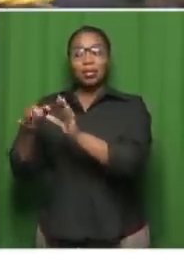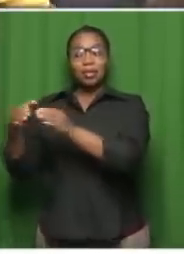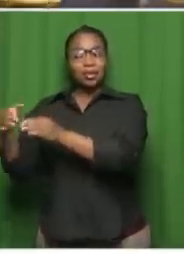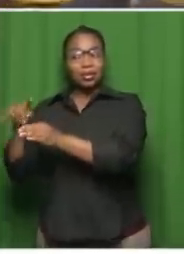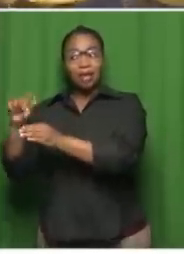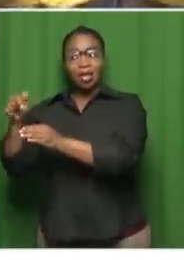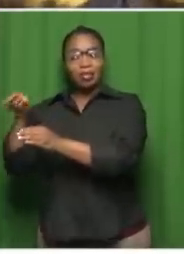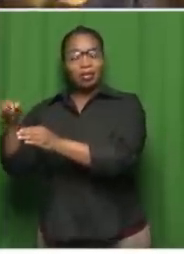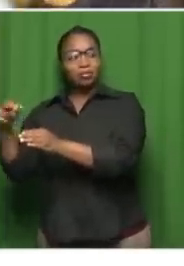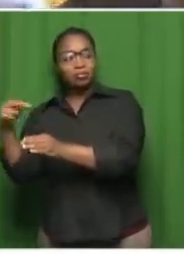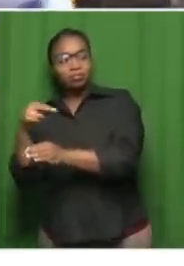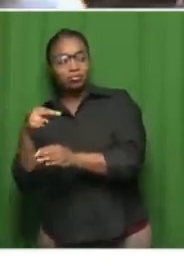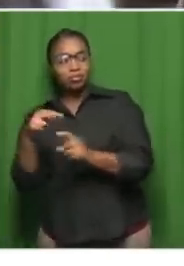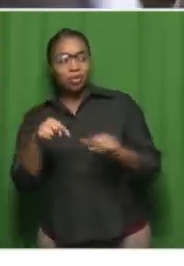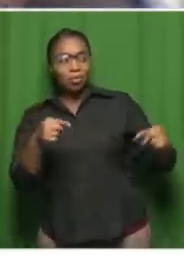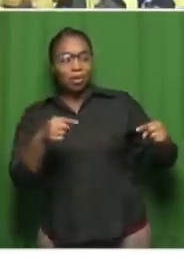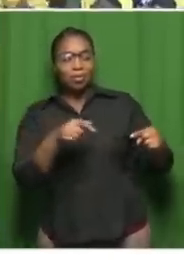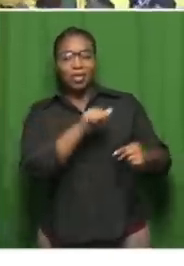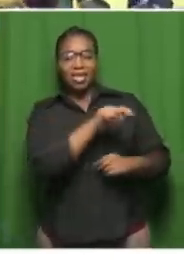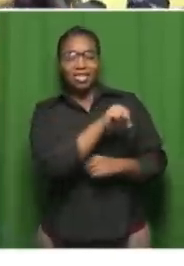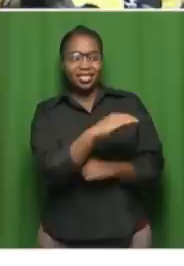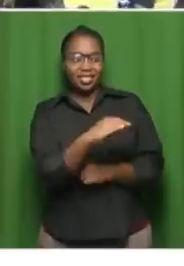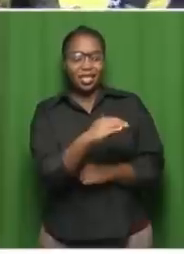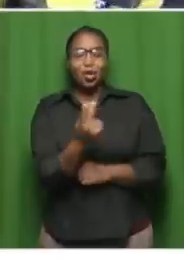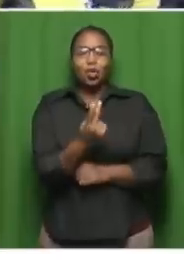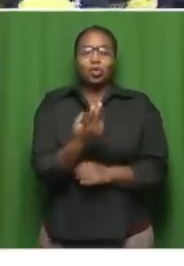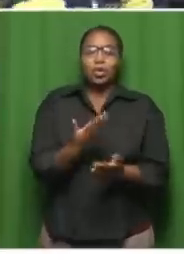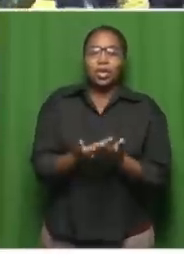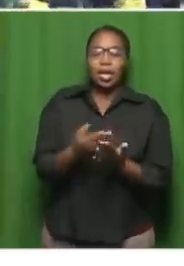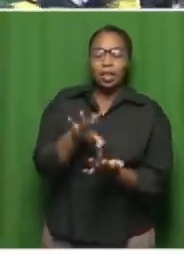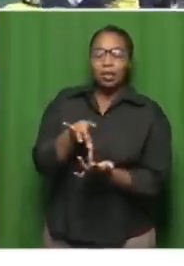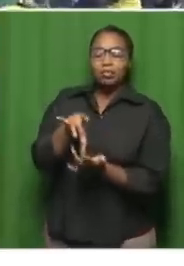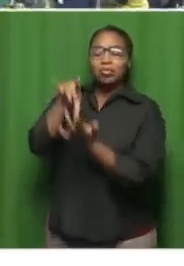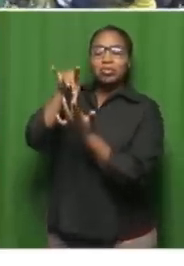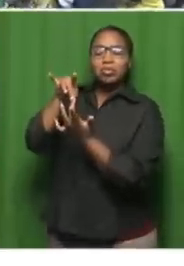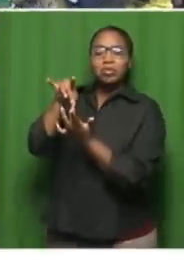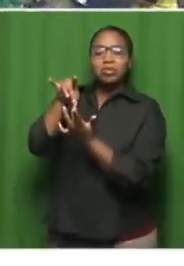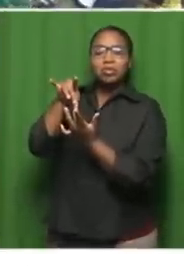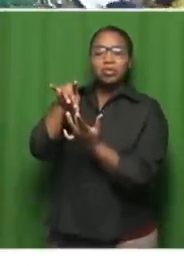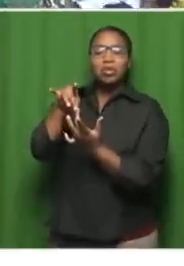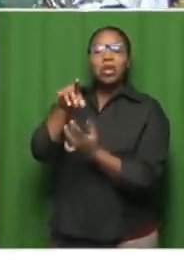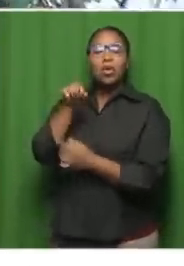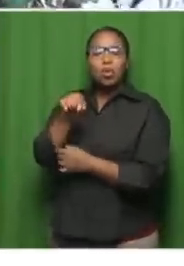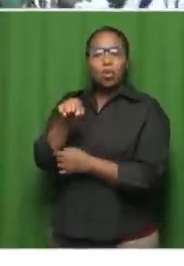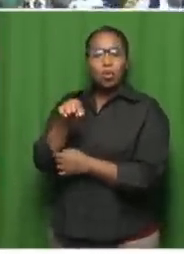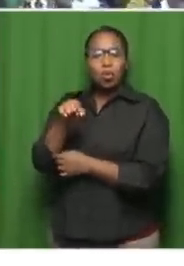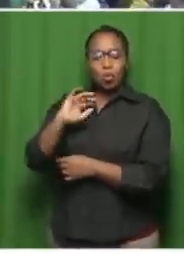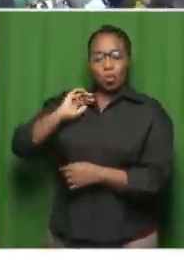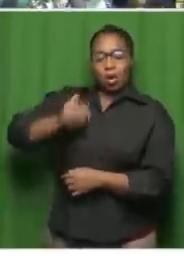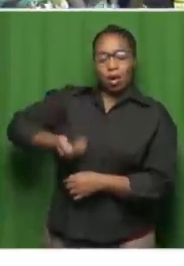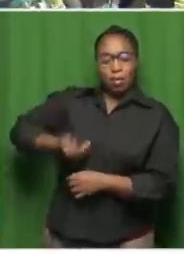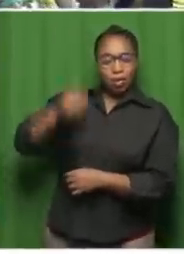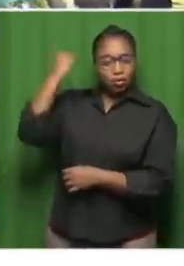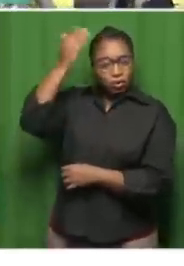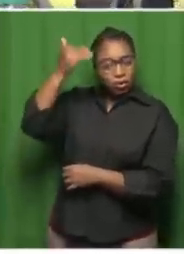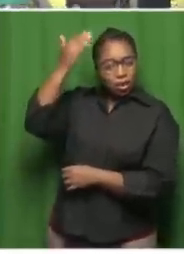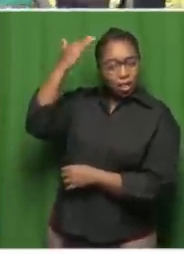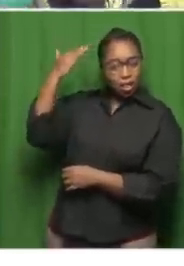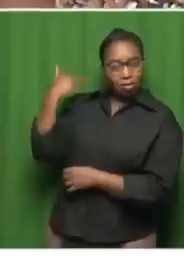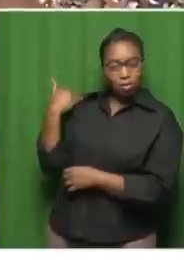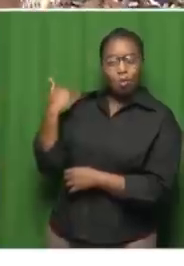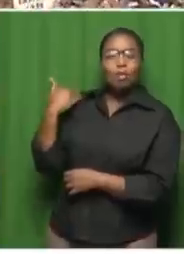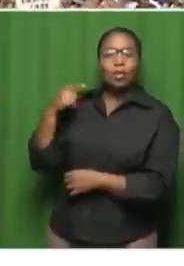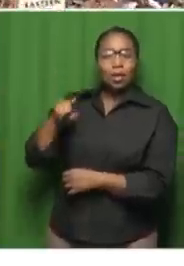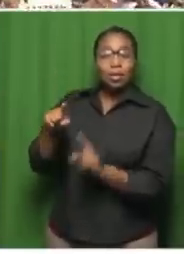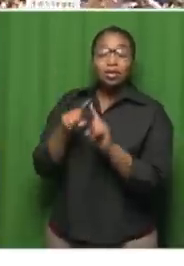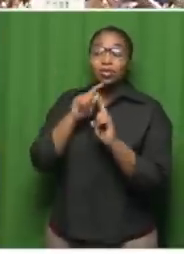that perhaps Dr. Nkosi Zana Zuma, but she has been doing all the wrong things from the word go. This is not how you